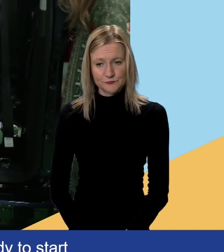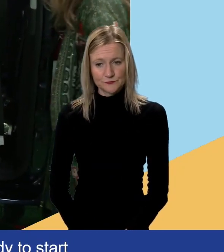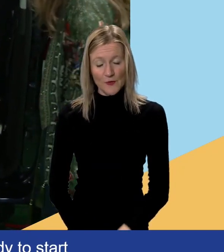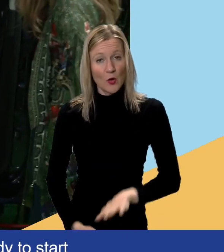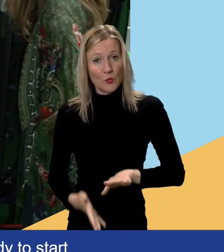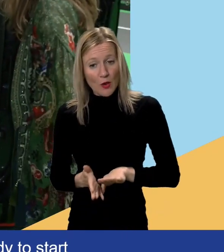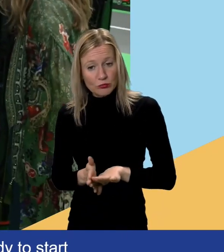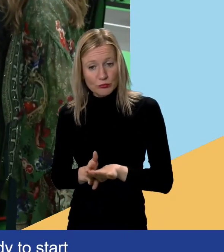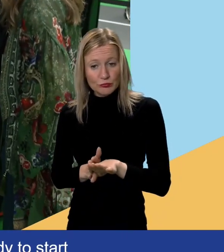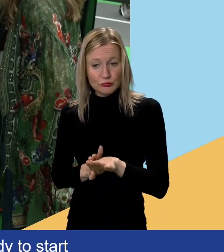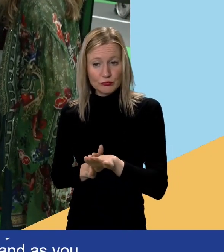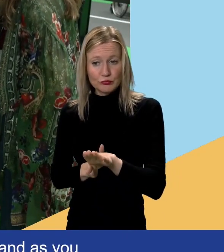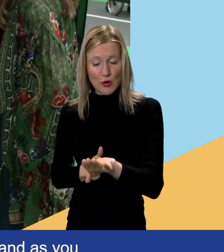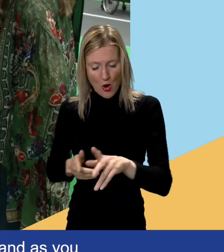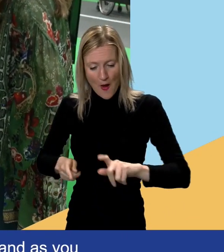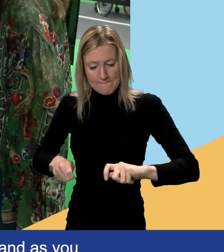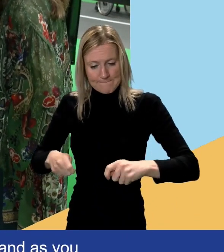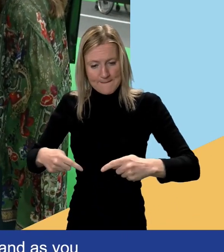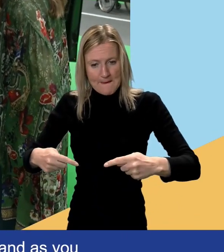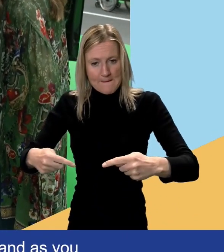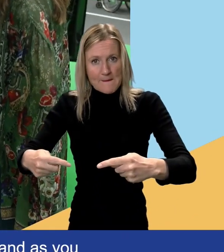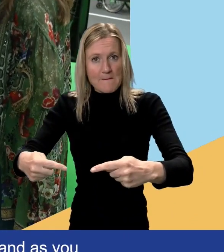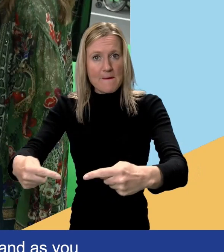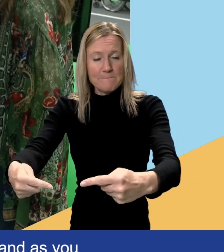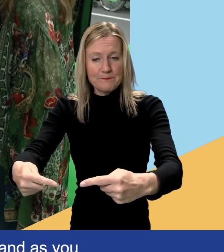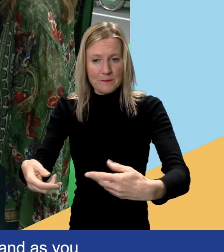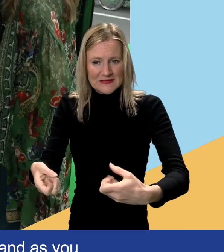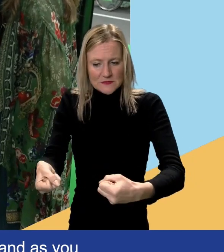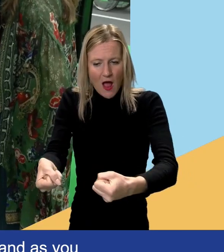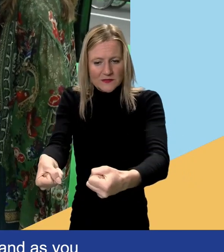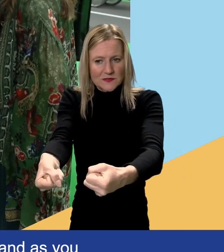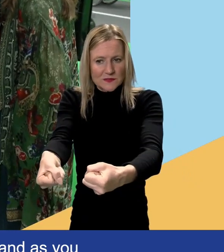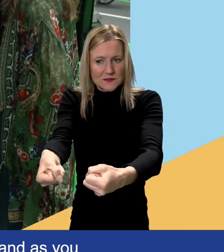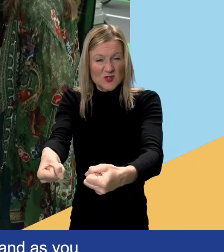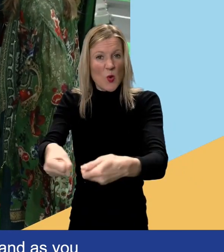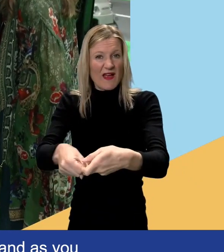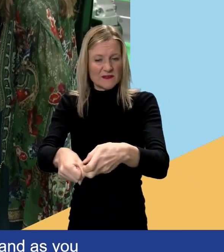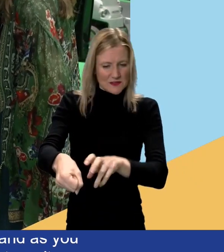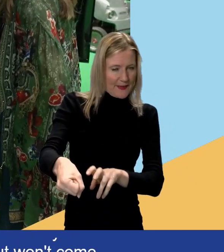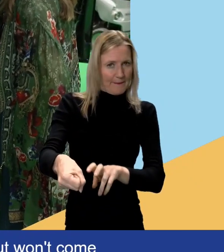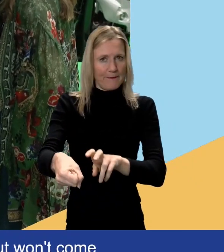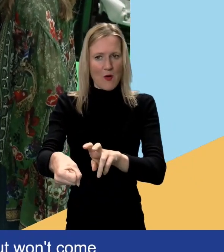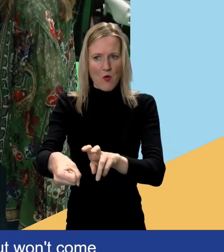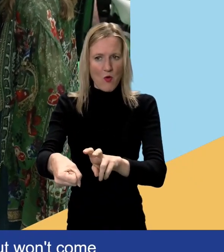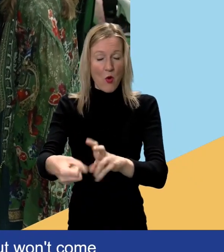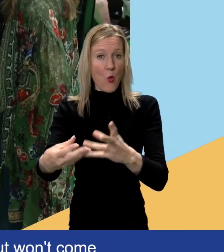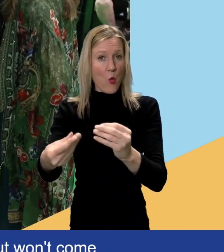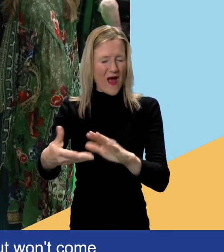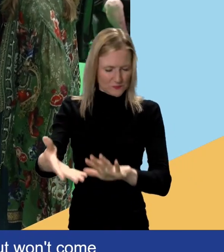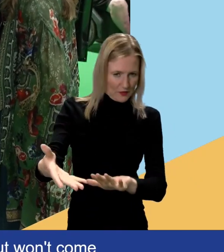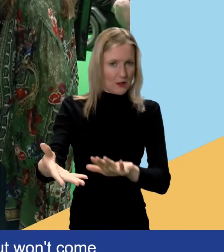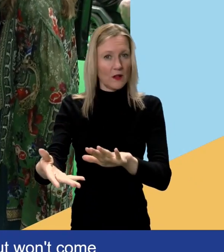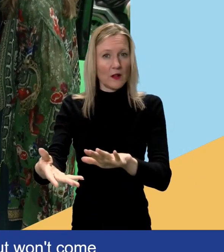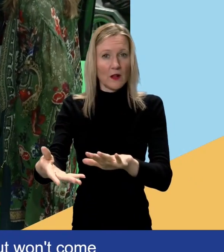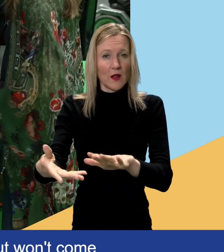ramp in your chair, the belts tighten but won't come back out again. Okay. So if somebody slipped or it was perhaps wet or something and somebody slipped,